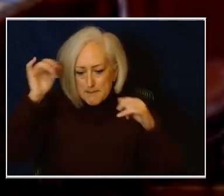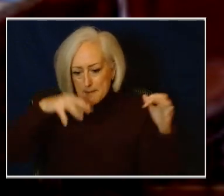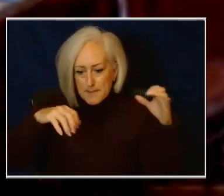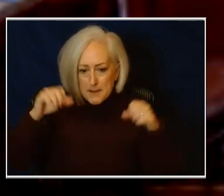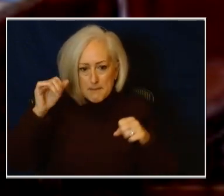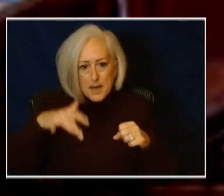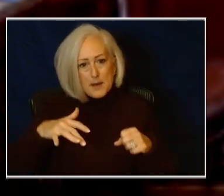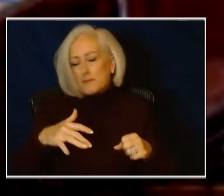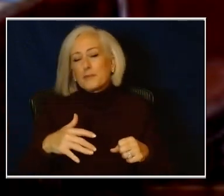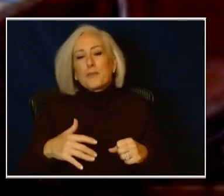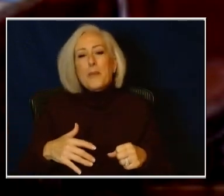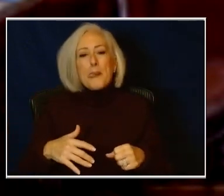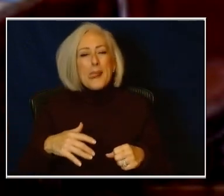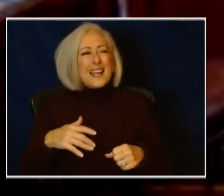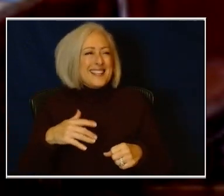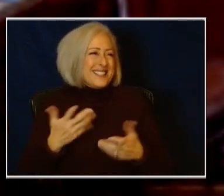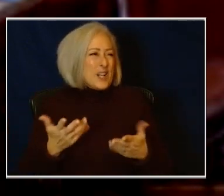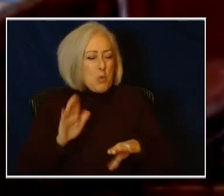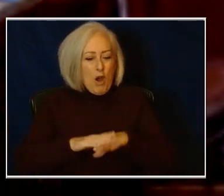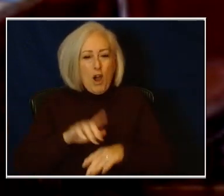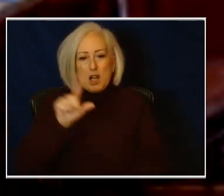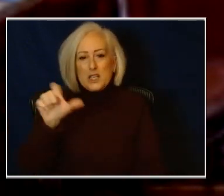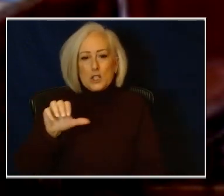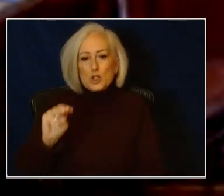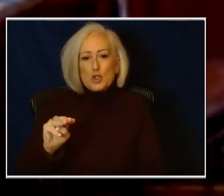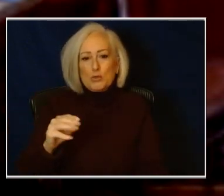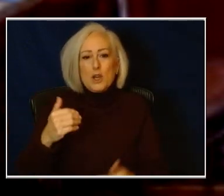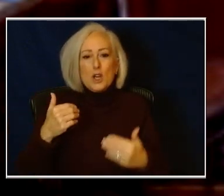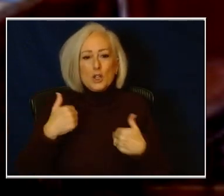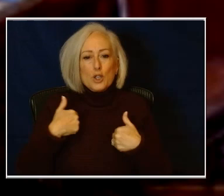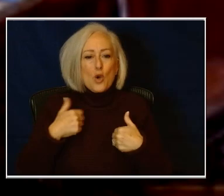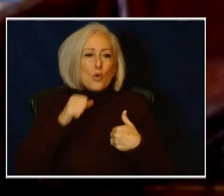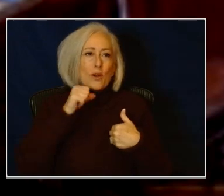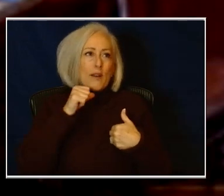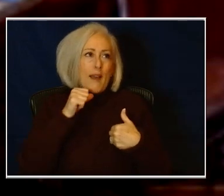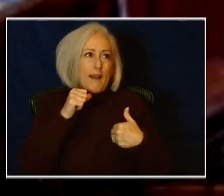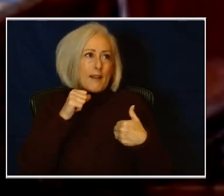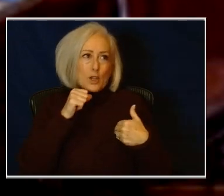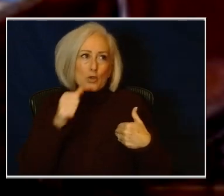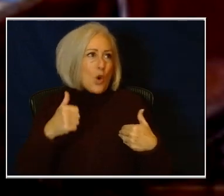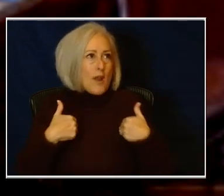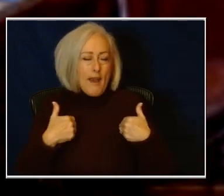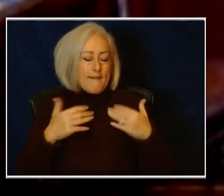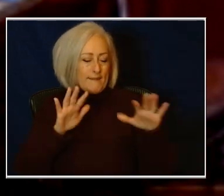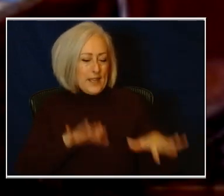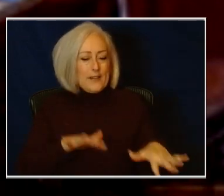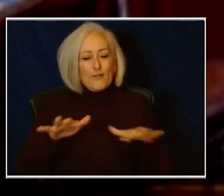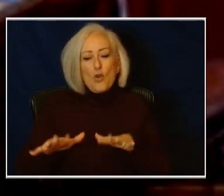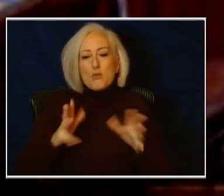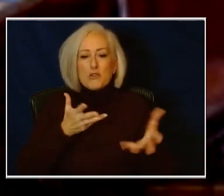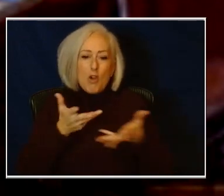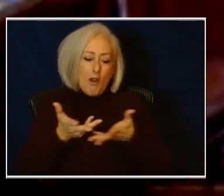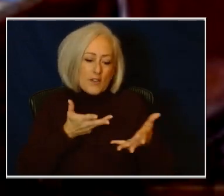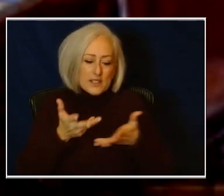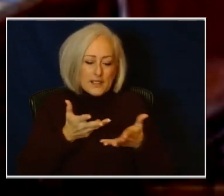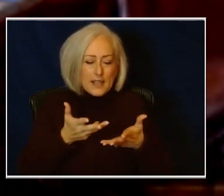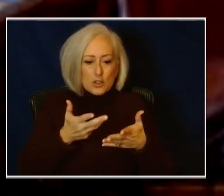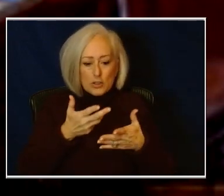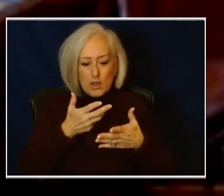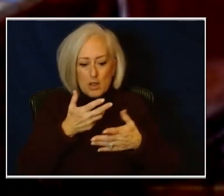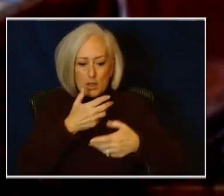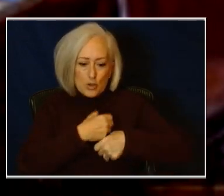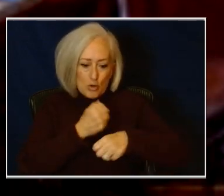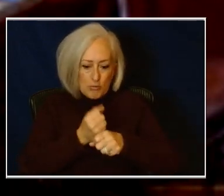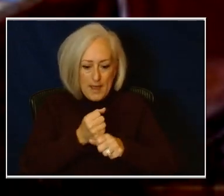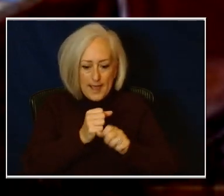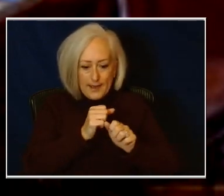you're on Zoom, you don't have the informal conversations that create a possible work together